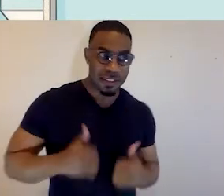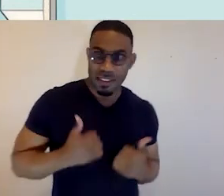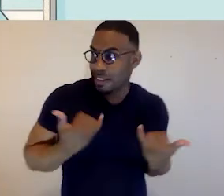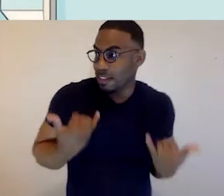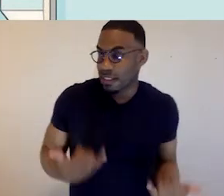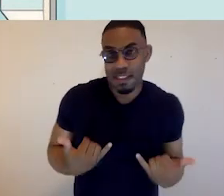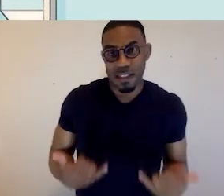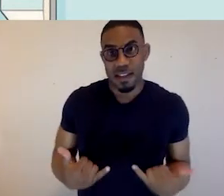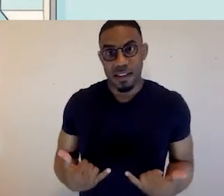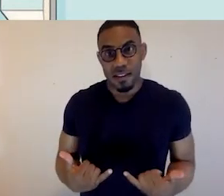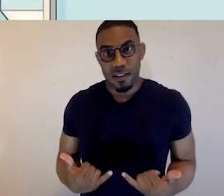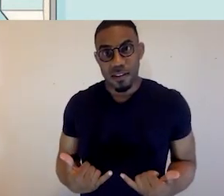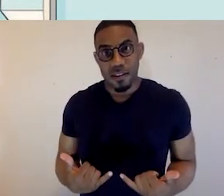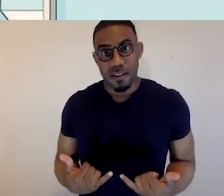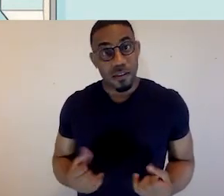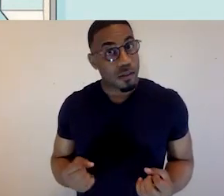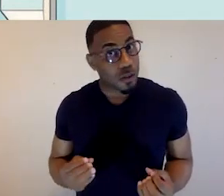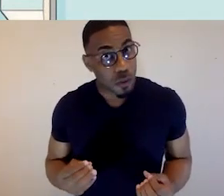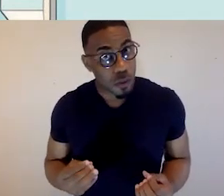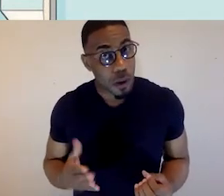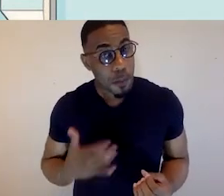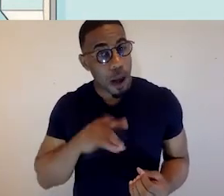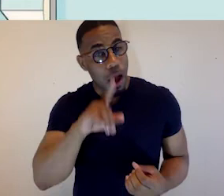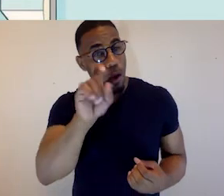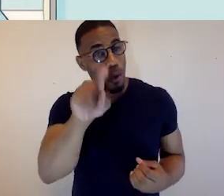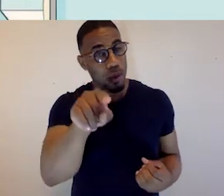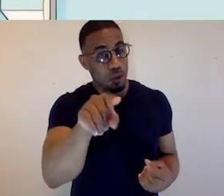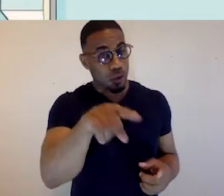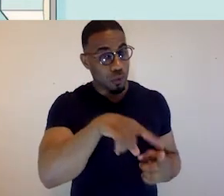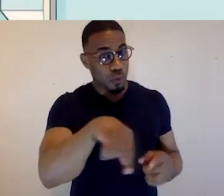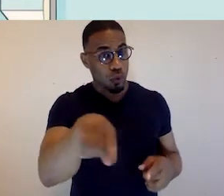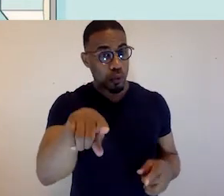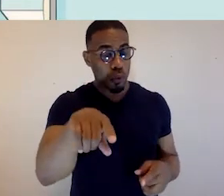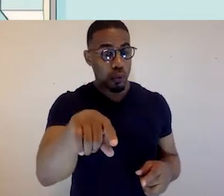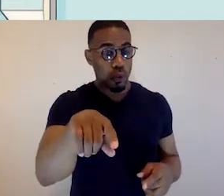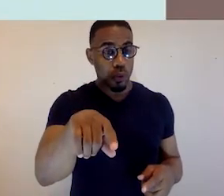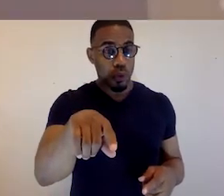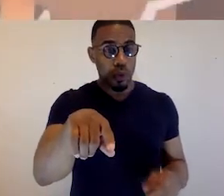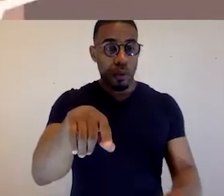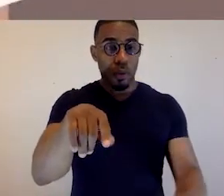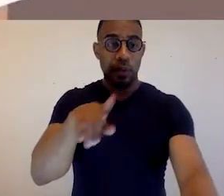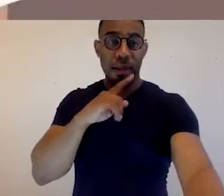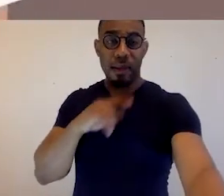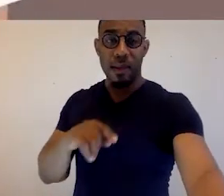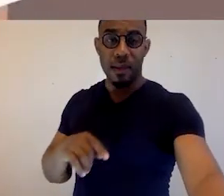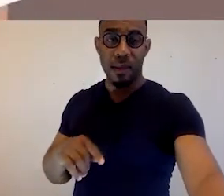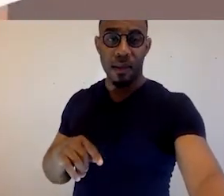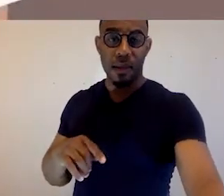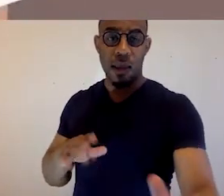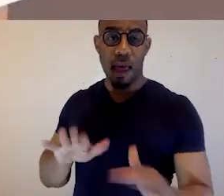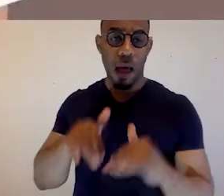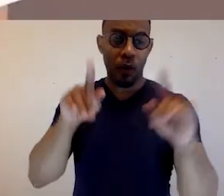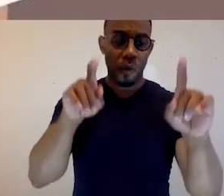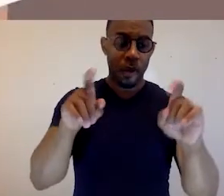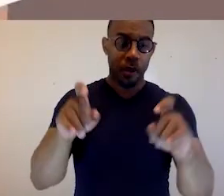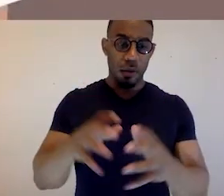today. So, my question to you is, how would you test